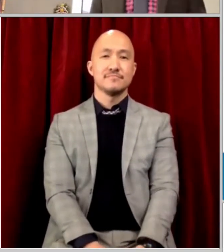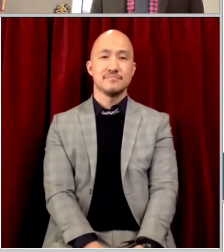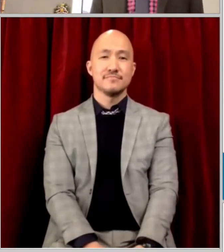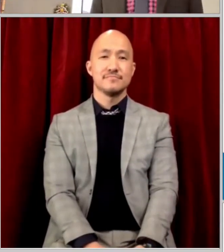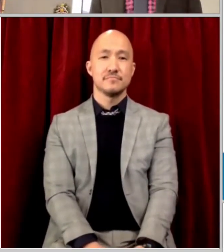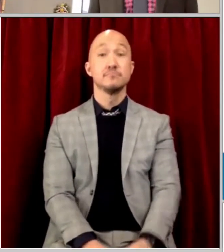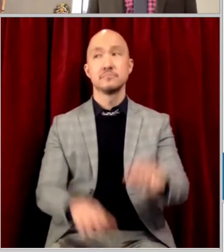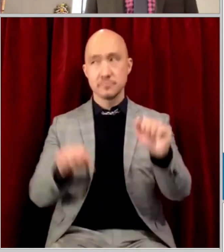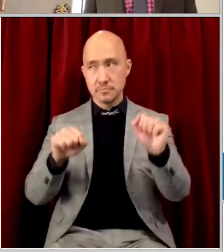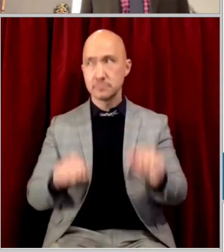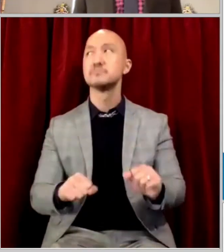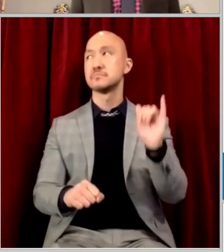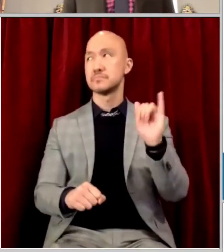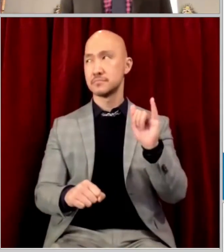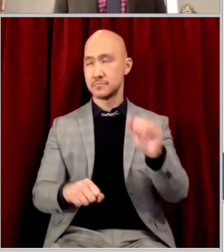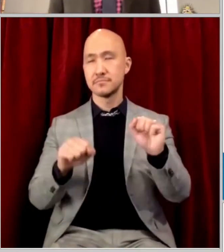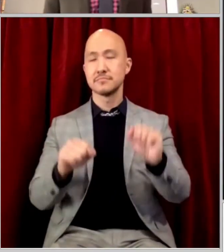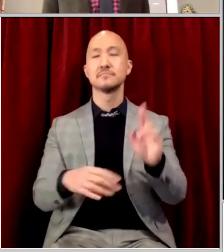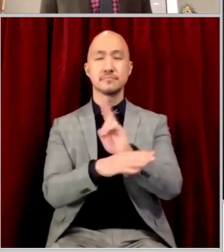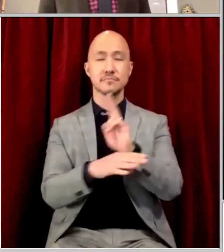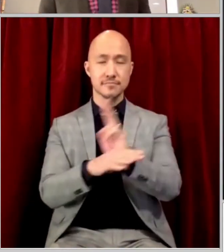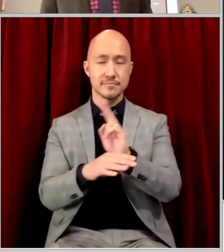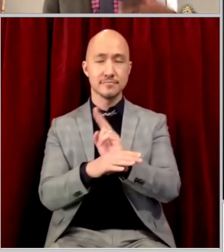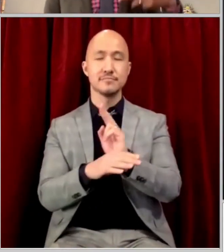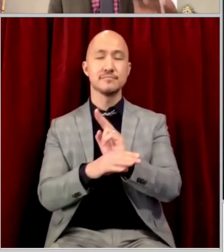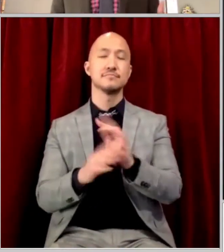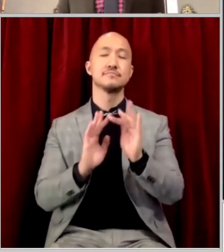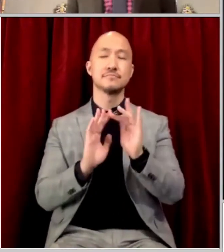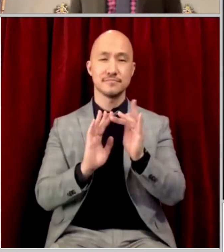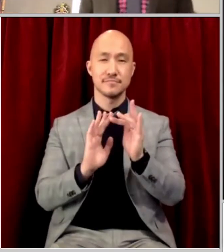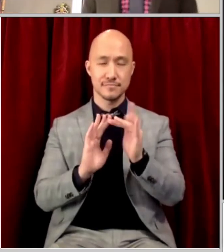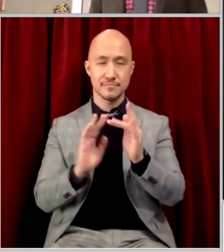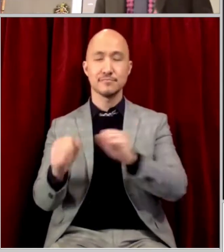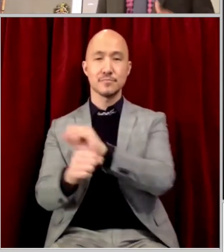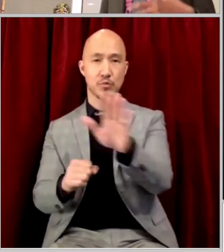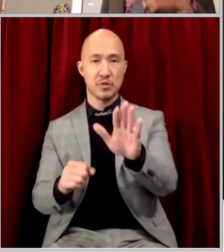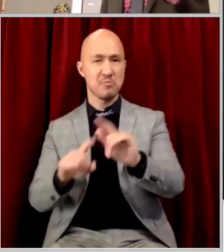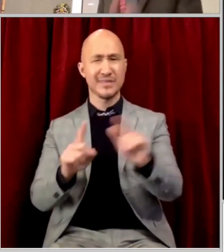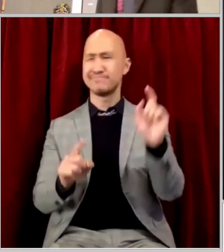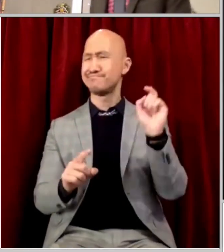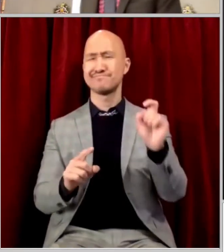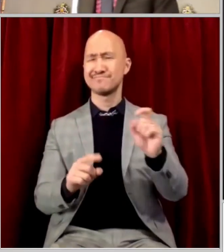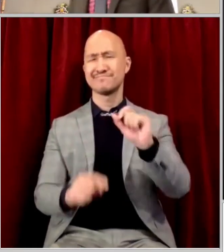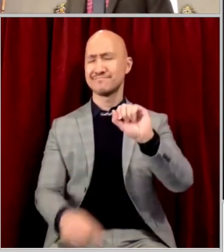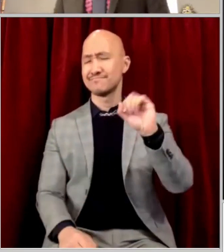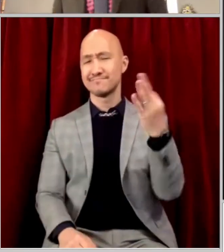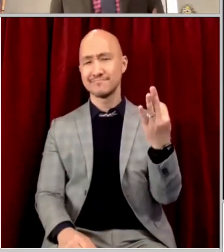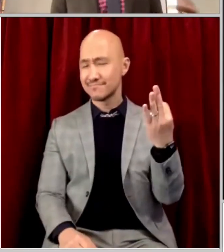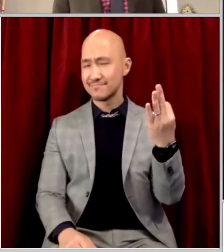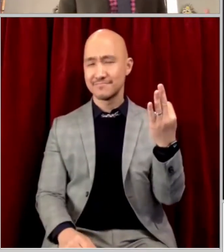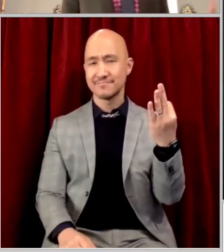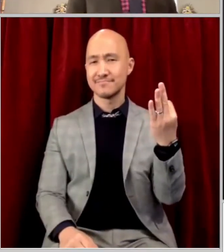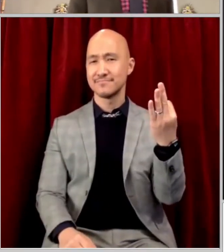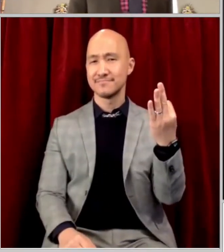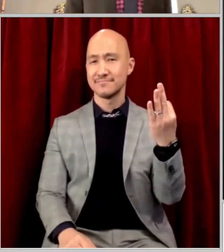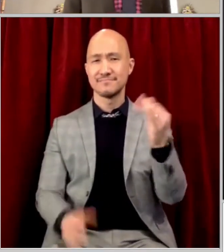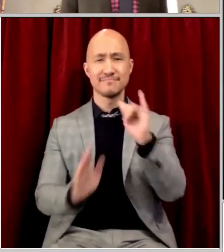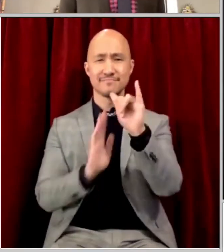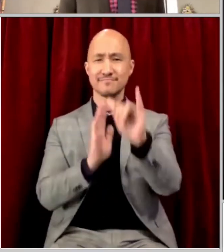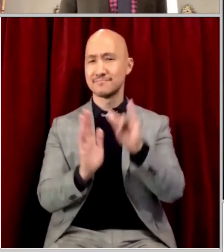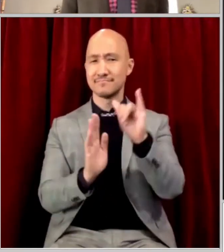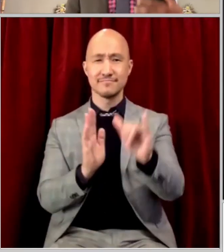well to be an influencer. Today, what we're talking about is salt and light